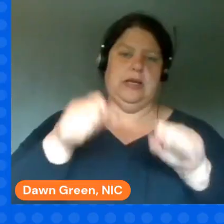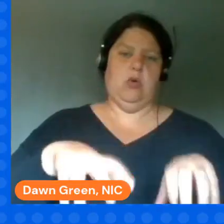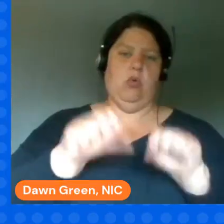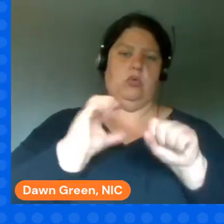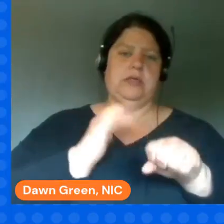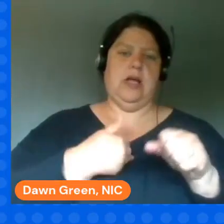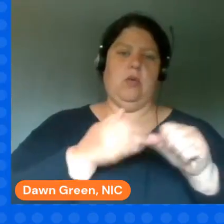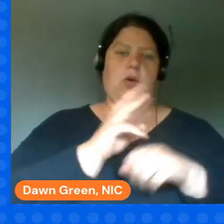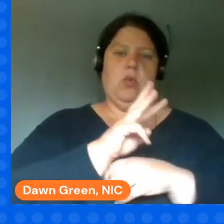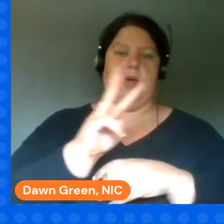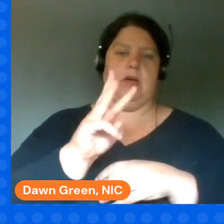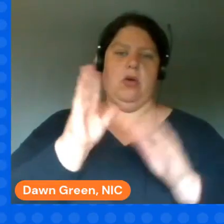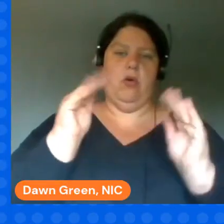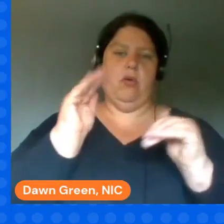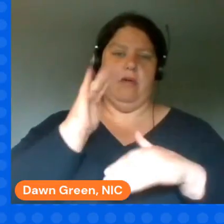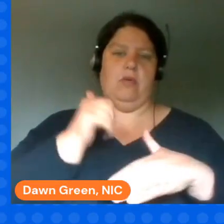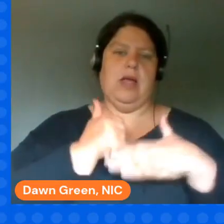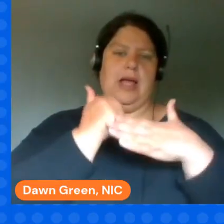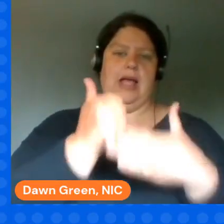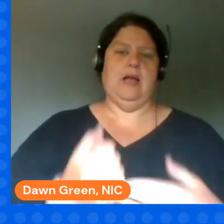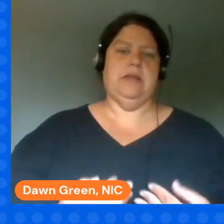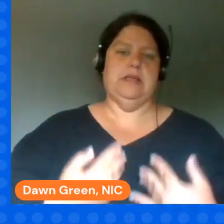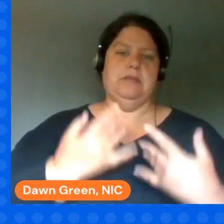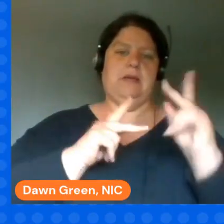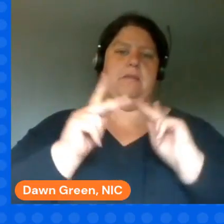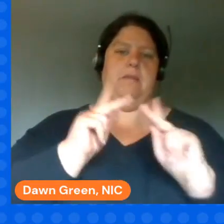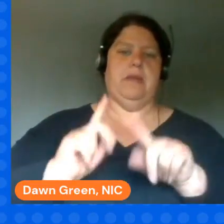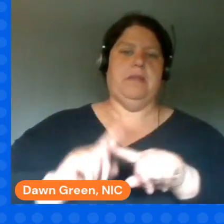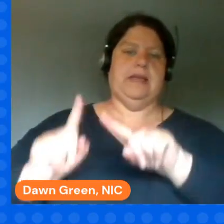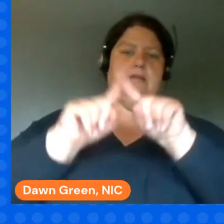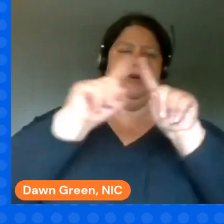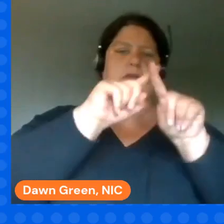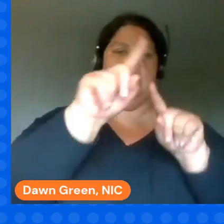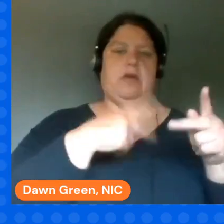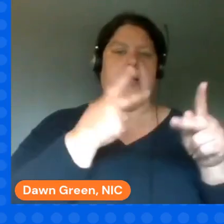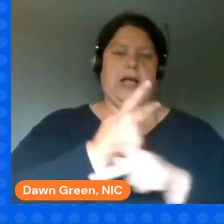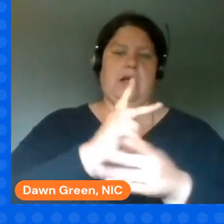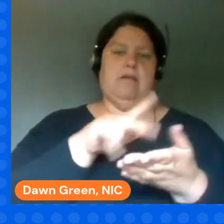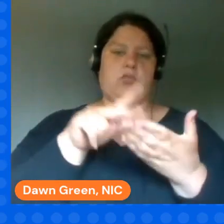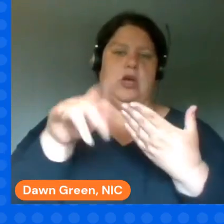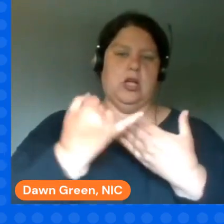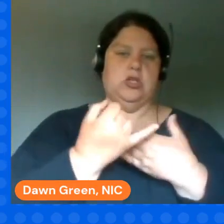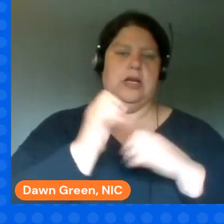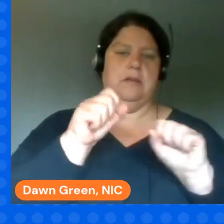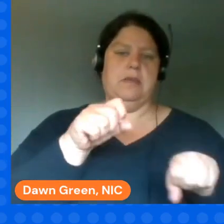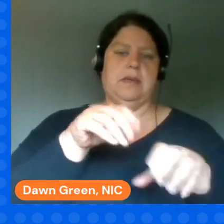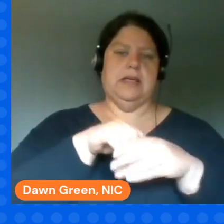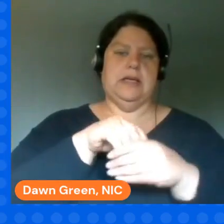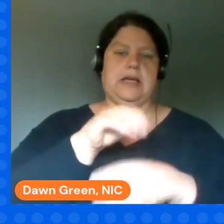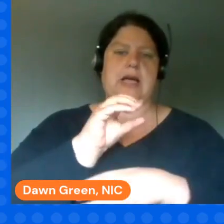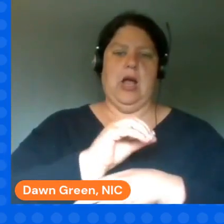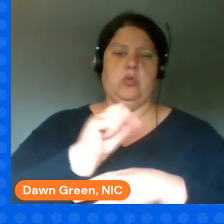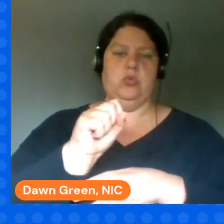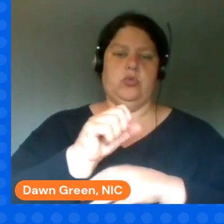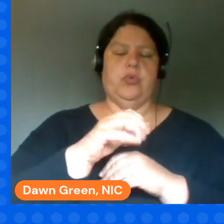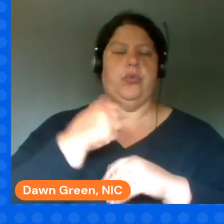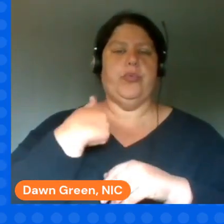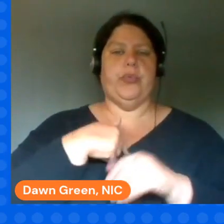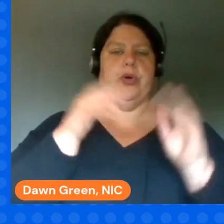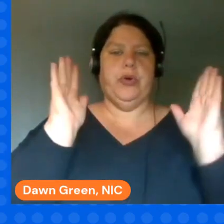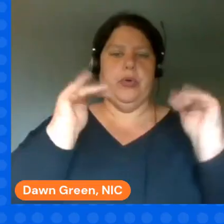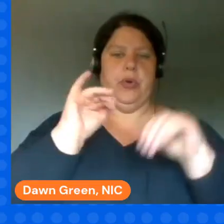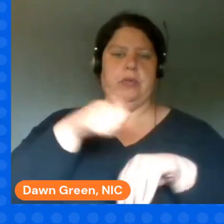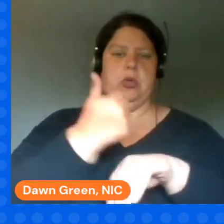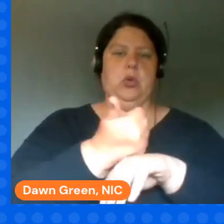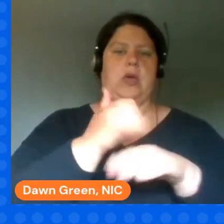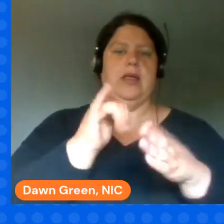help inspire people of all the different project types and capabilities inside of OctoStudio. So we hope to launch those kind of